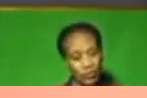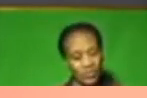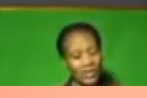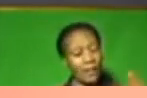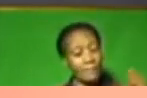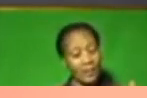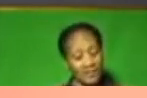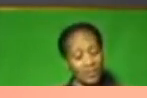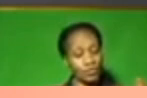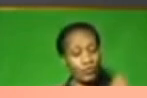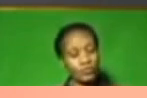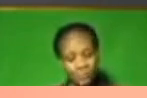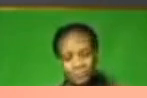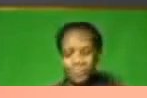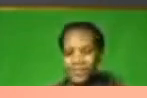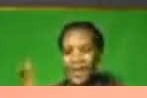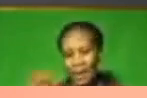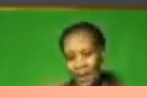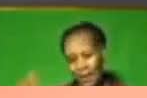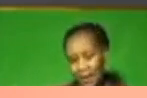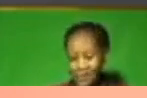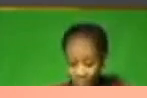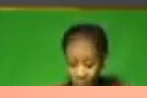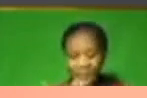the National Assembly. I thank you.